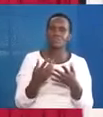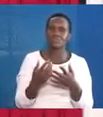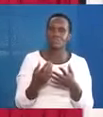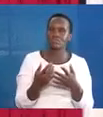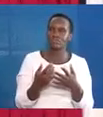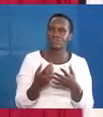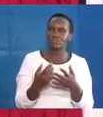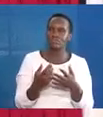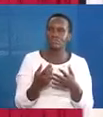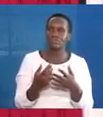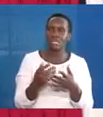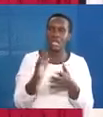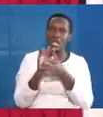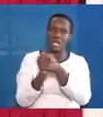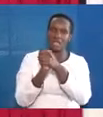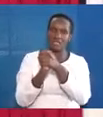the handshake